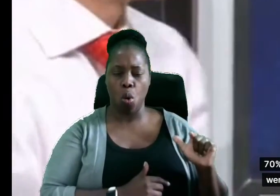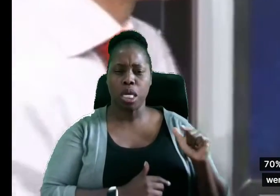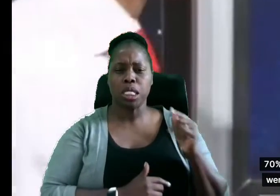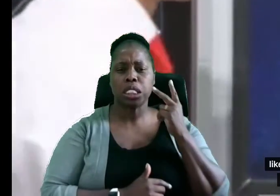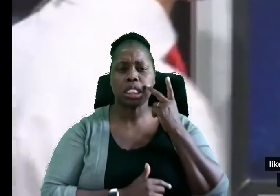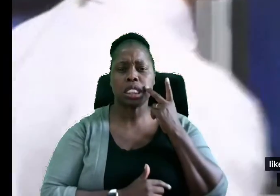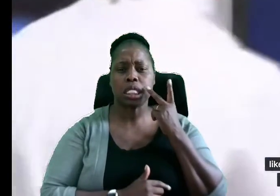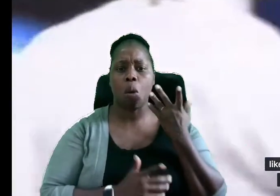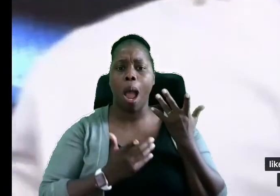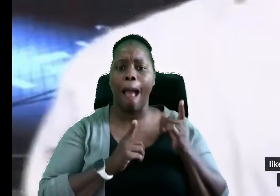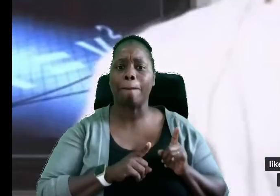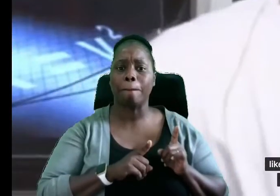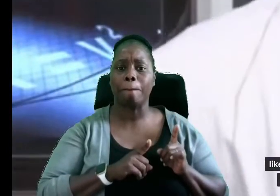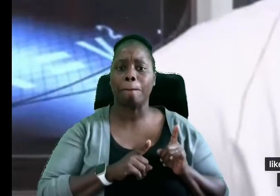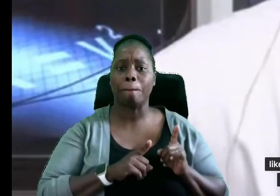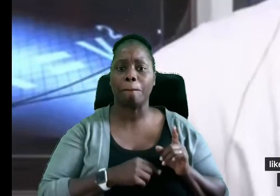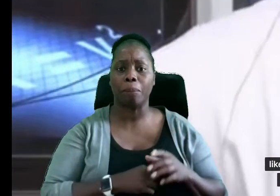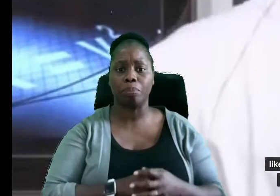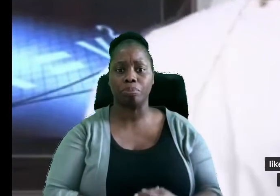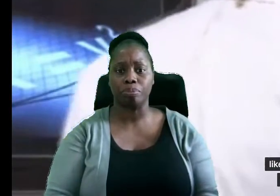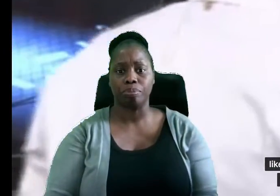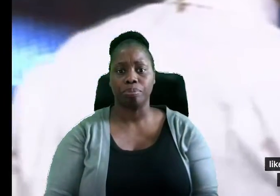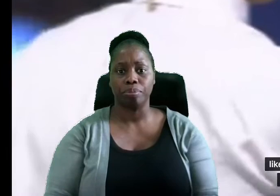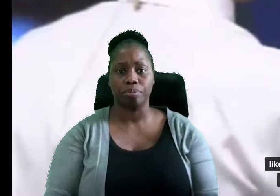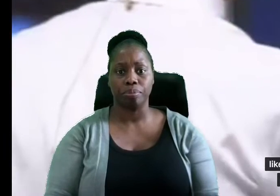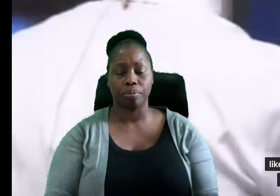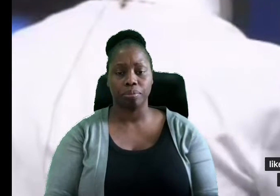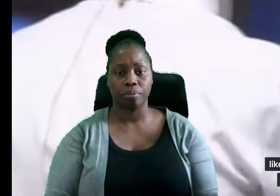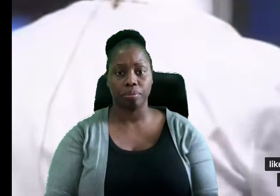this data would look like.